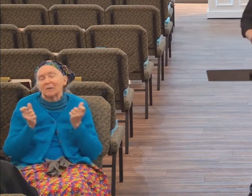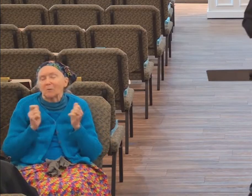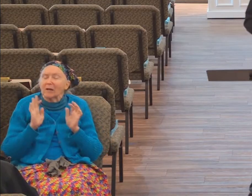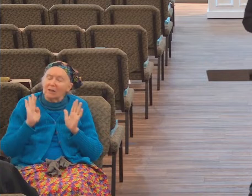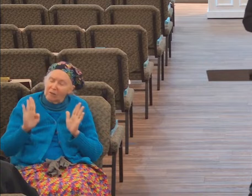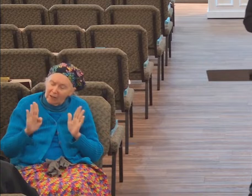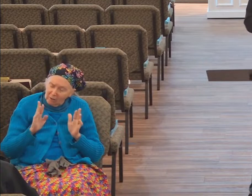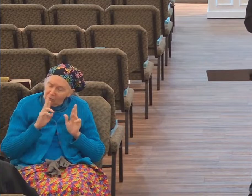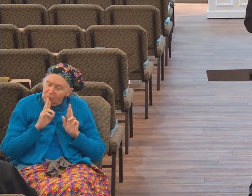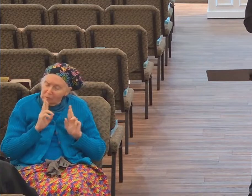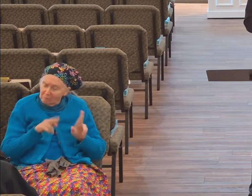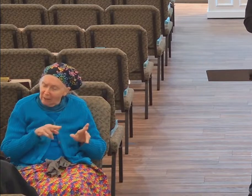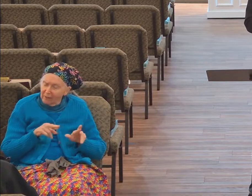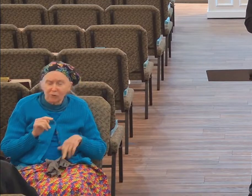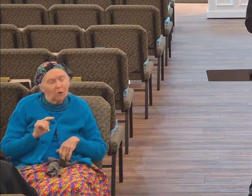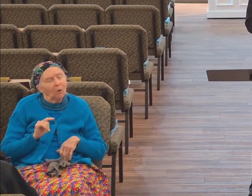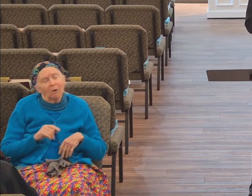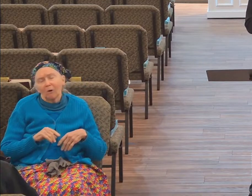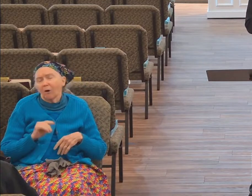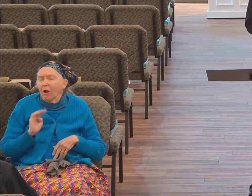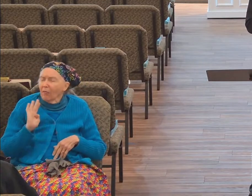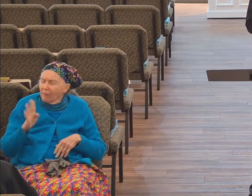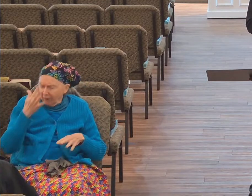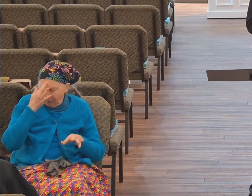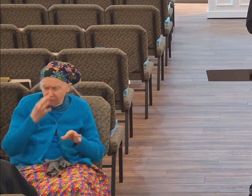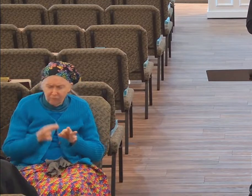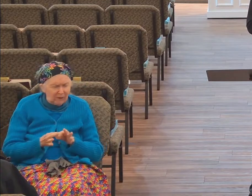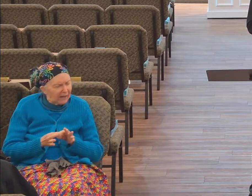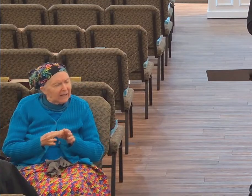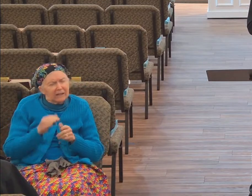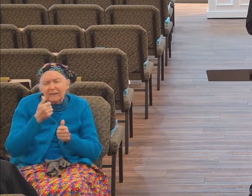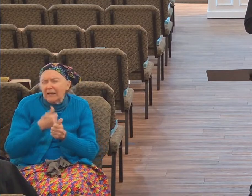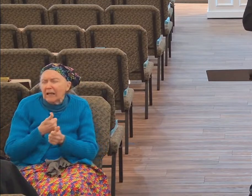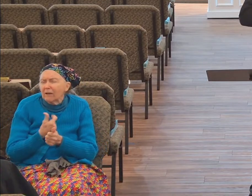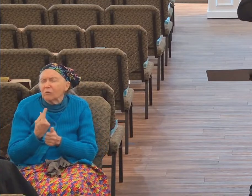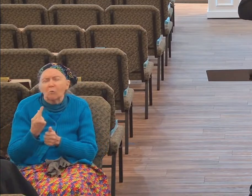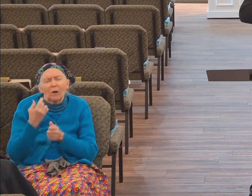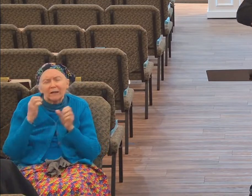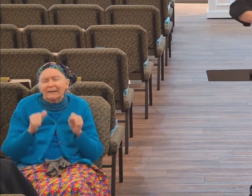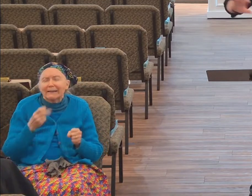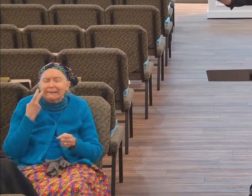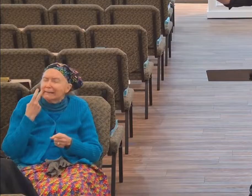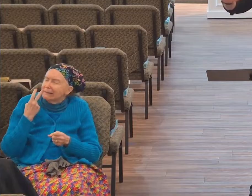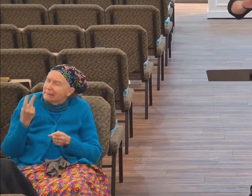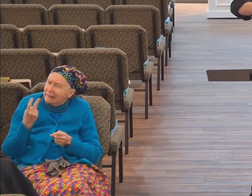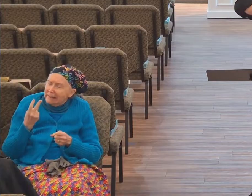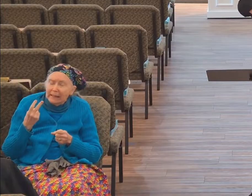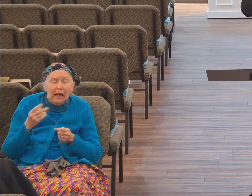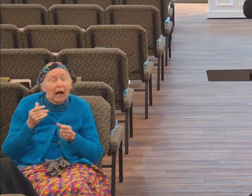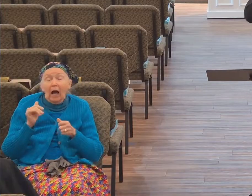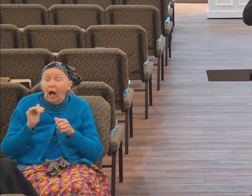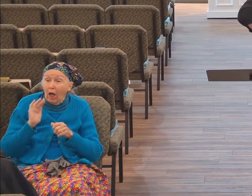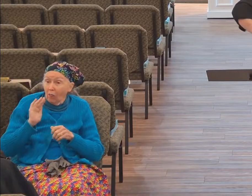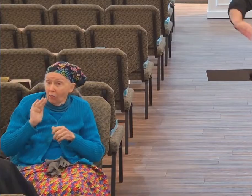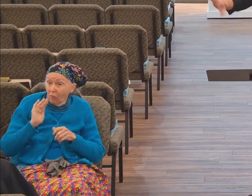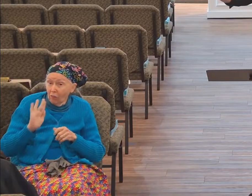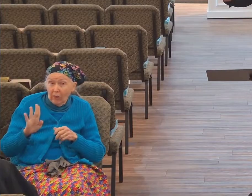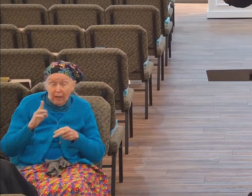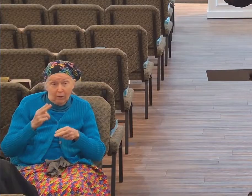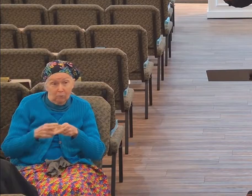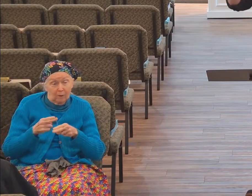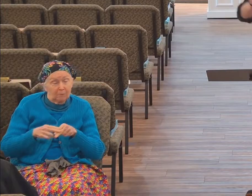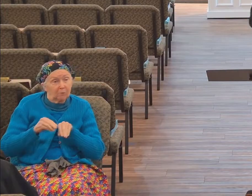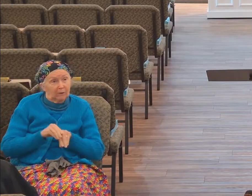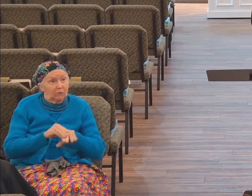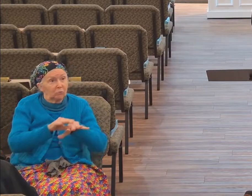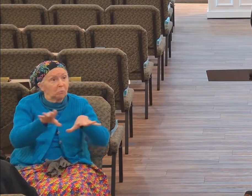faith. It was just for everyone to see, to the point to where it was just spreading, right? Their reputation, as it were, which was a